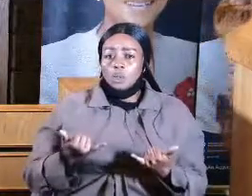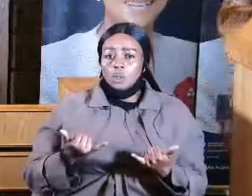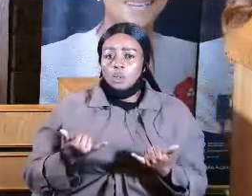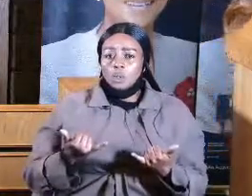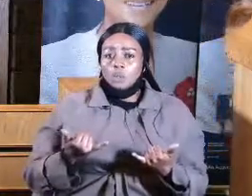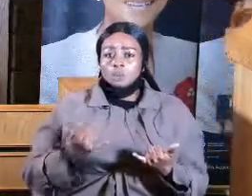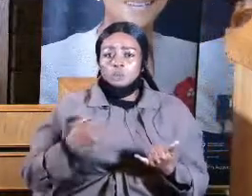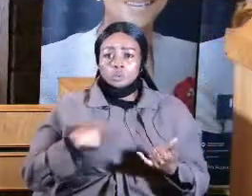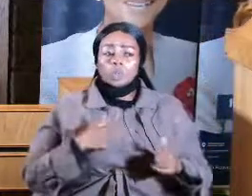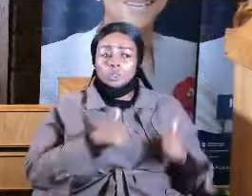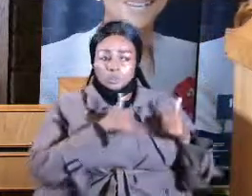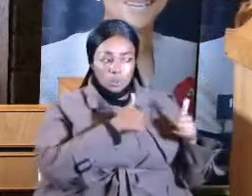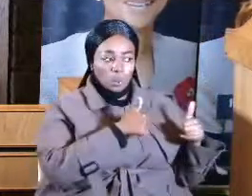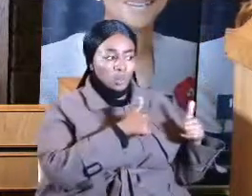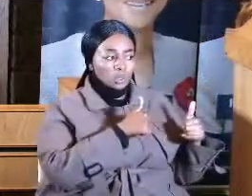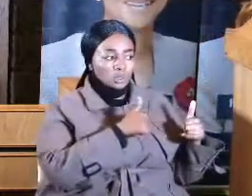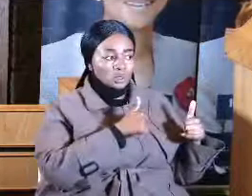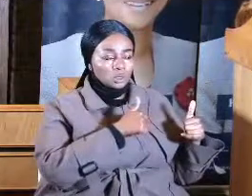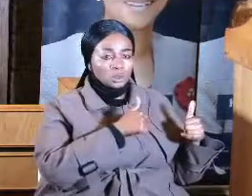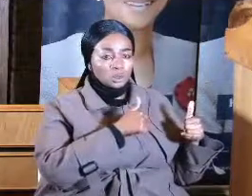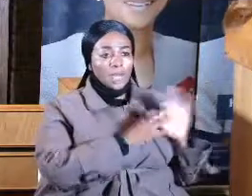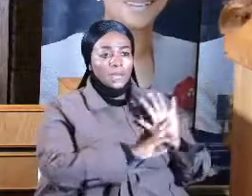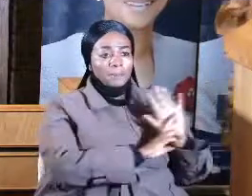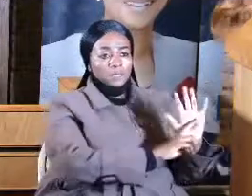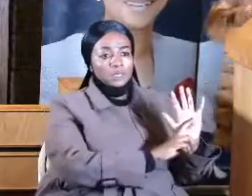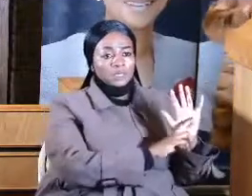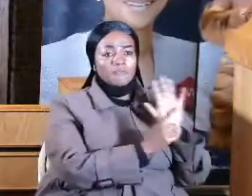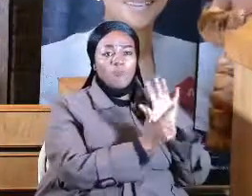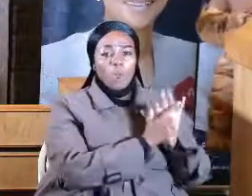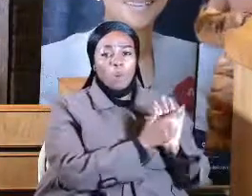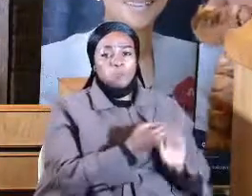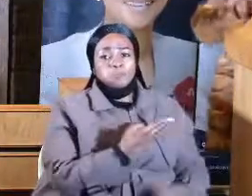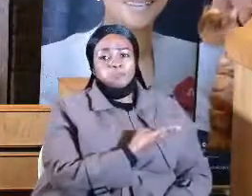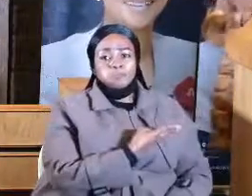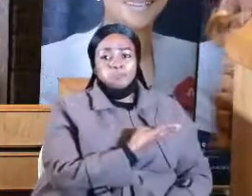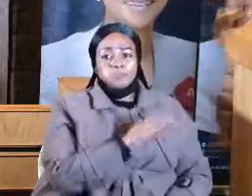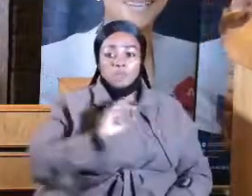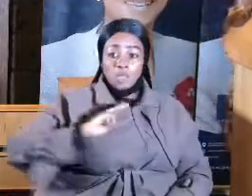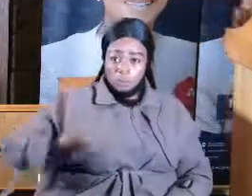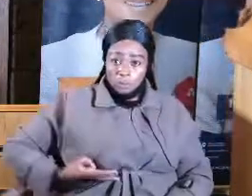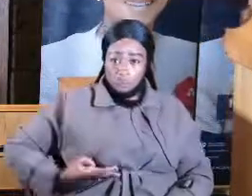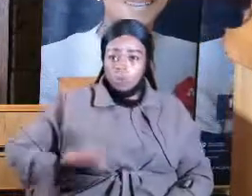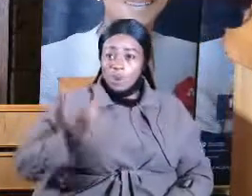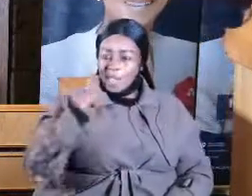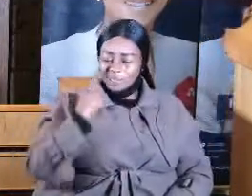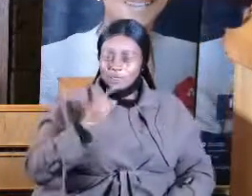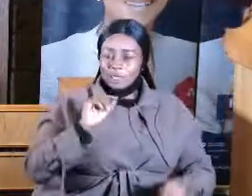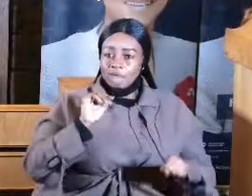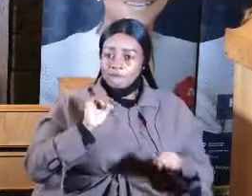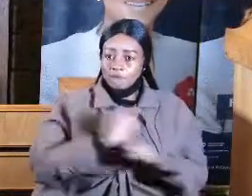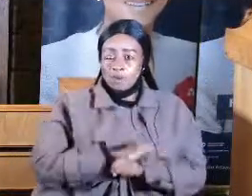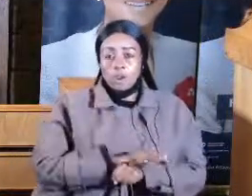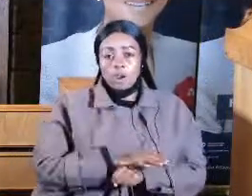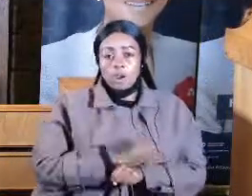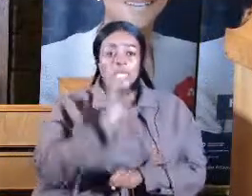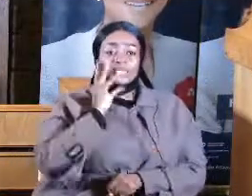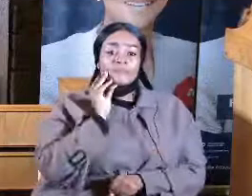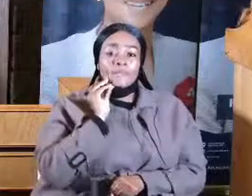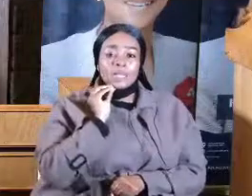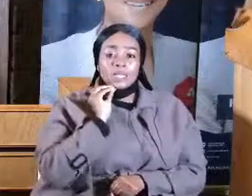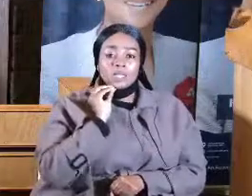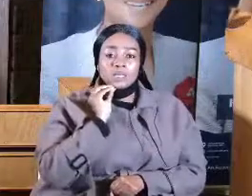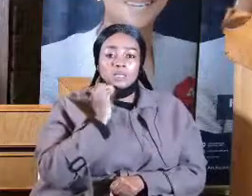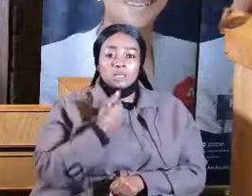it is a good thing we're having the representative of law that are women who will understand where we're coming from as